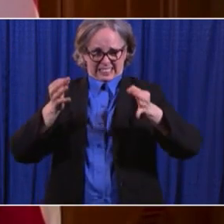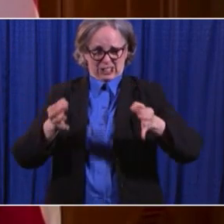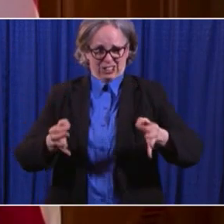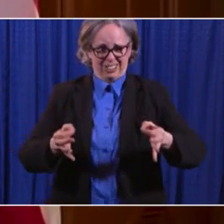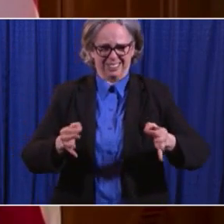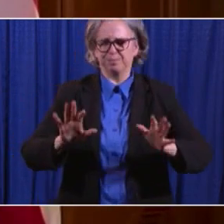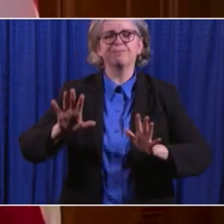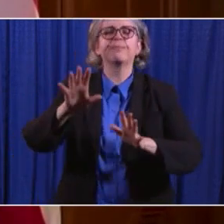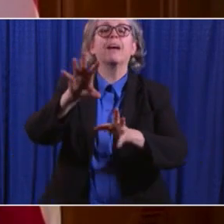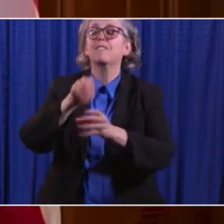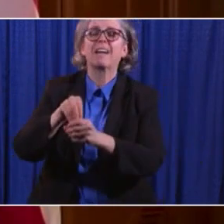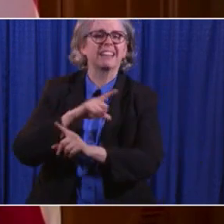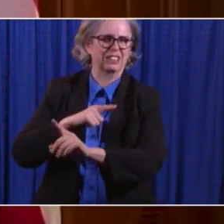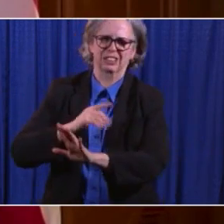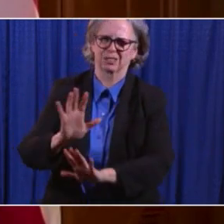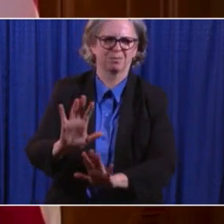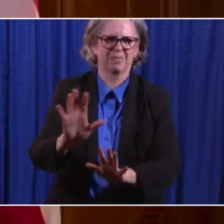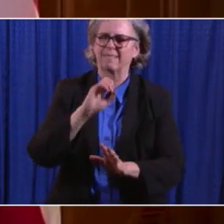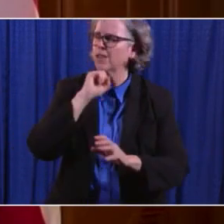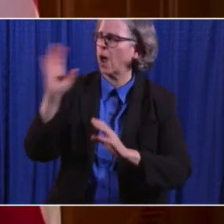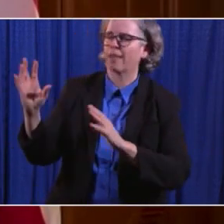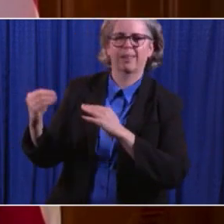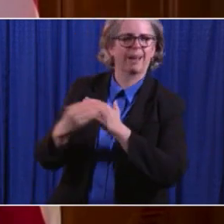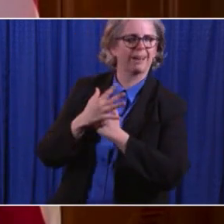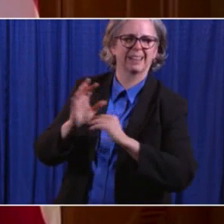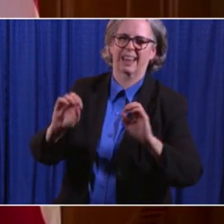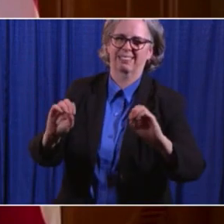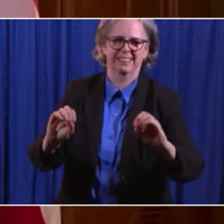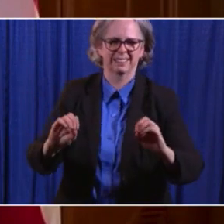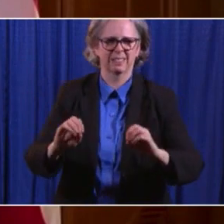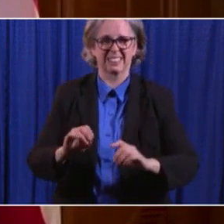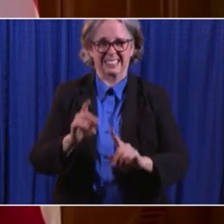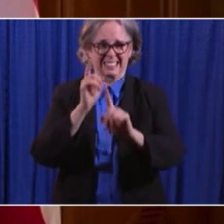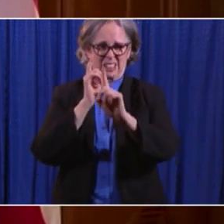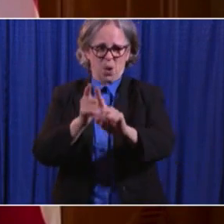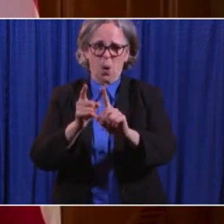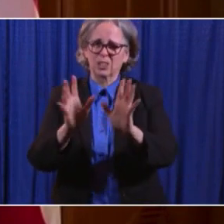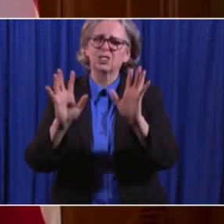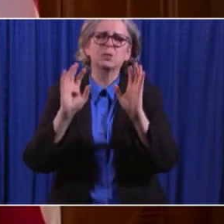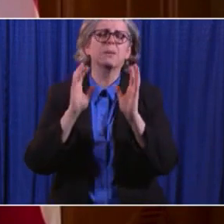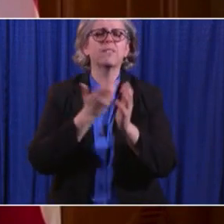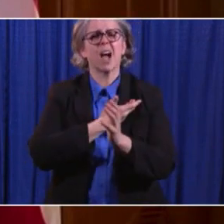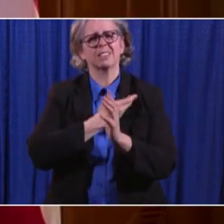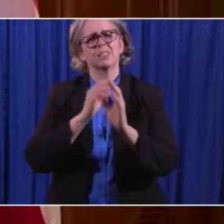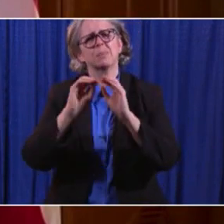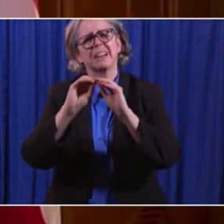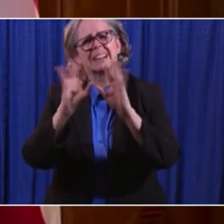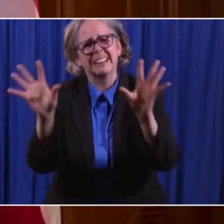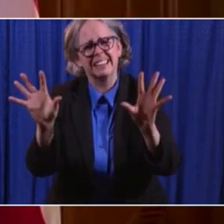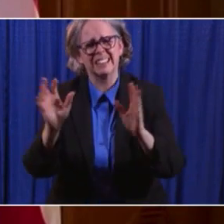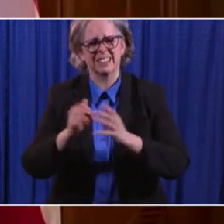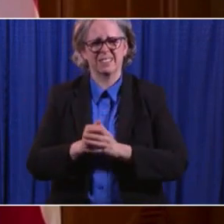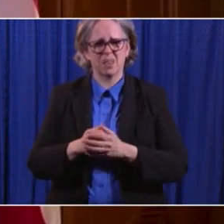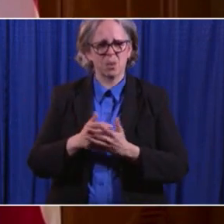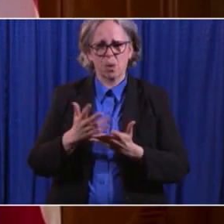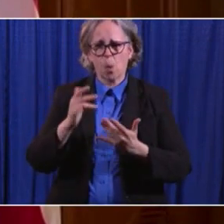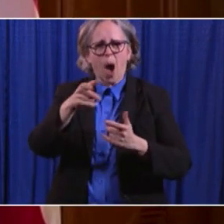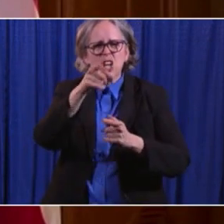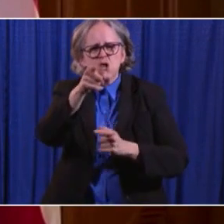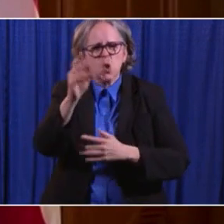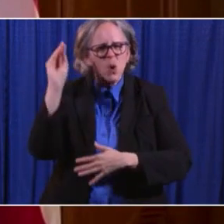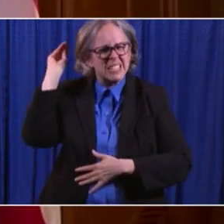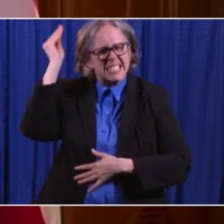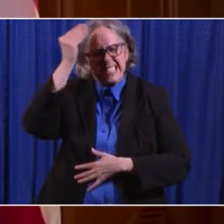is exactly what we said. We're trying to be clear. We're trying to get back to basics. It's